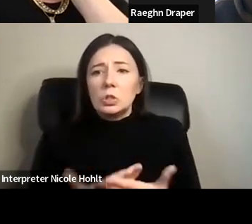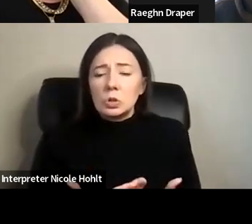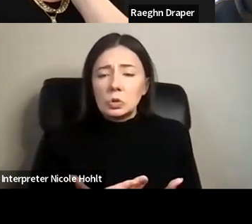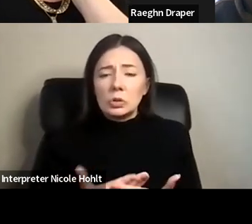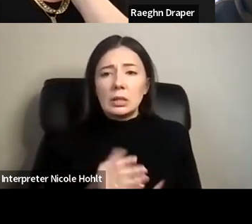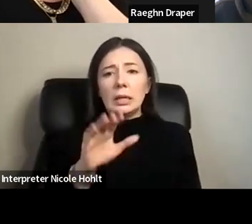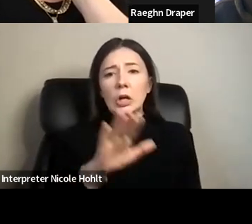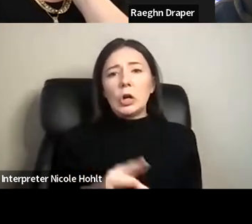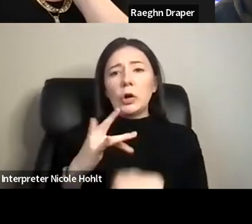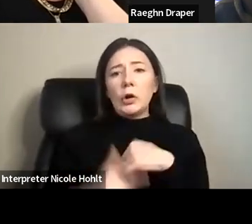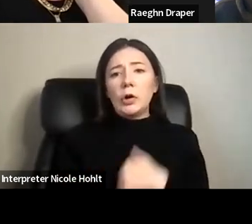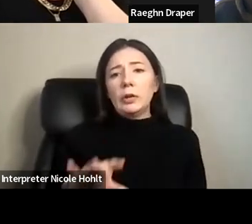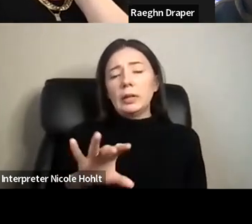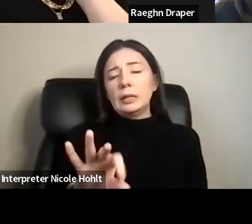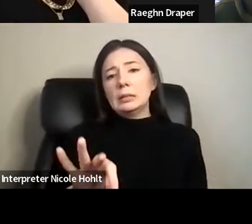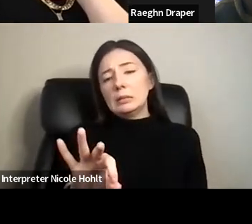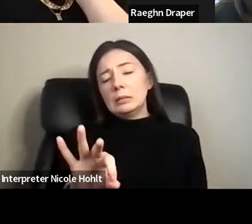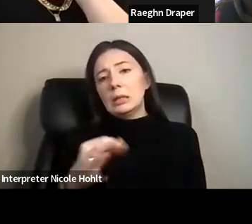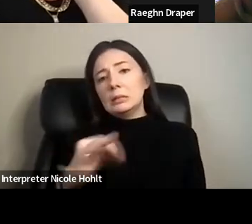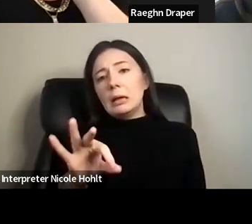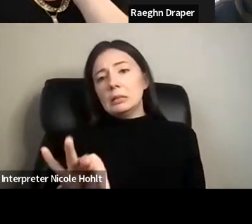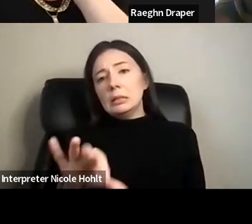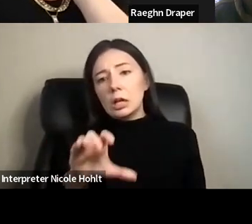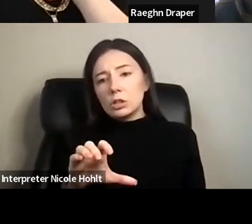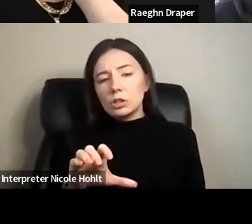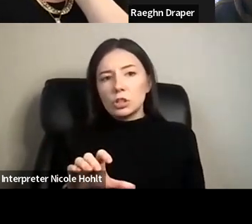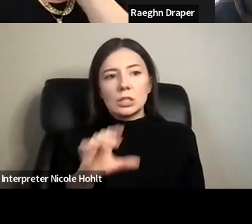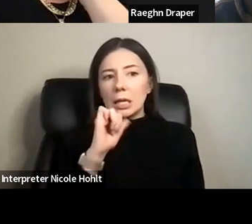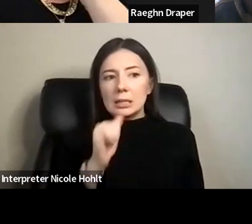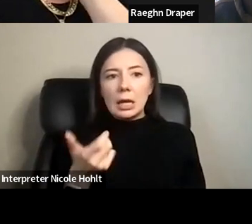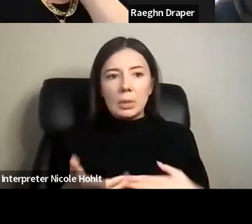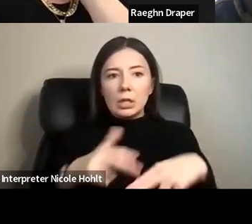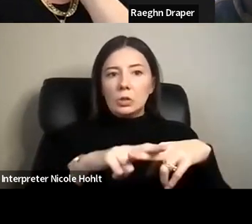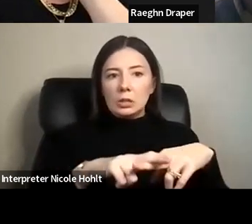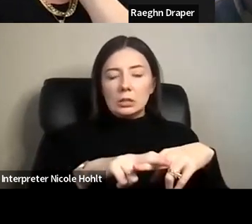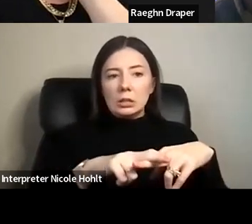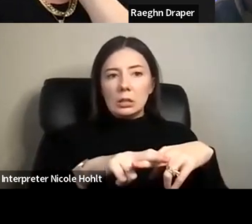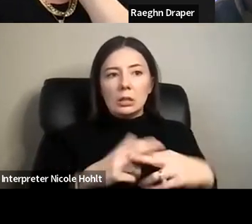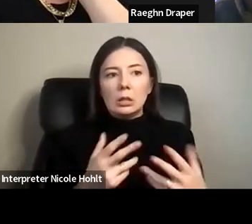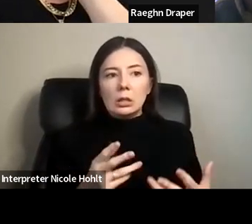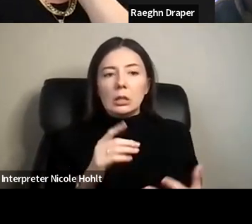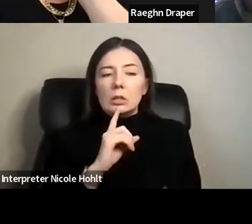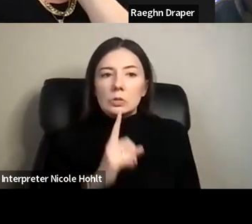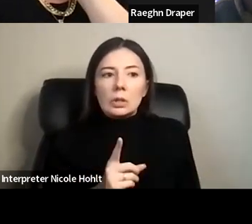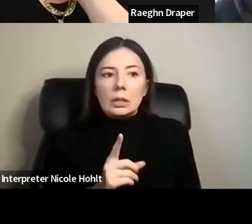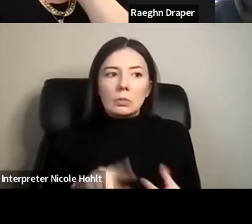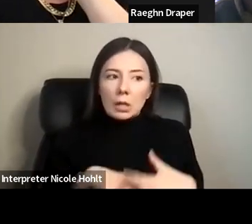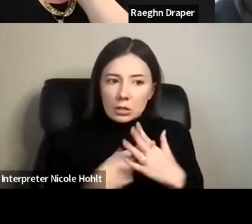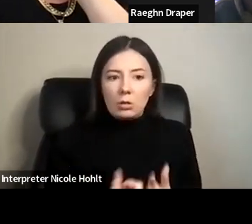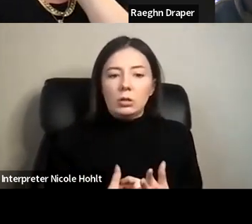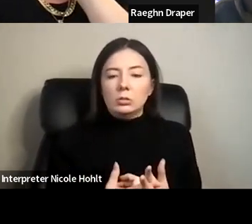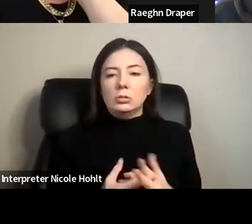wage. But that base wage has not gone up, a sub-minimum tipped wage. So I think what